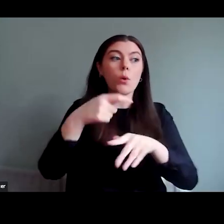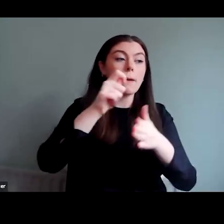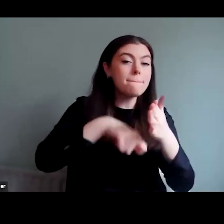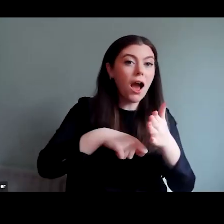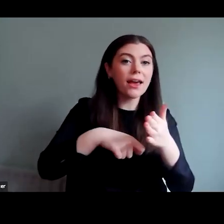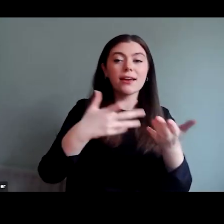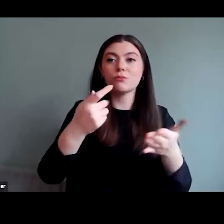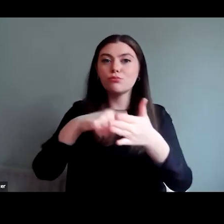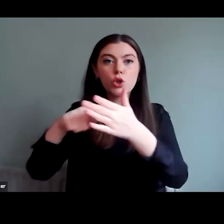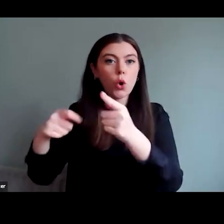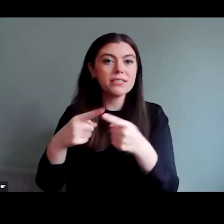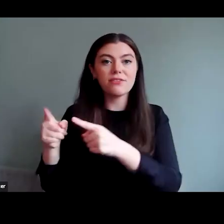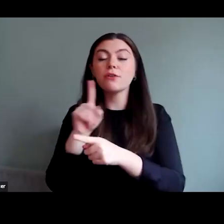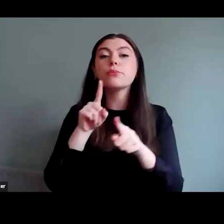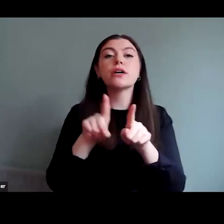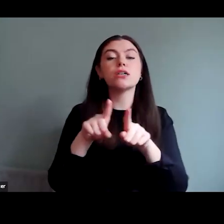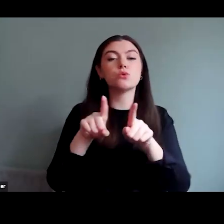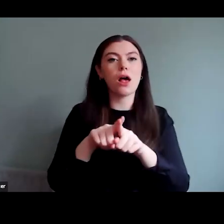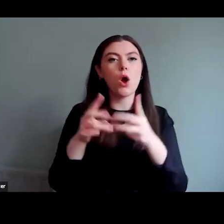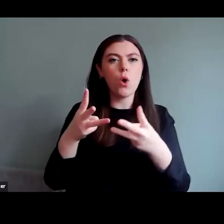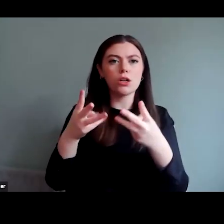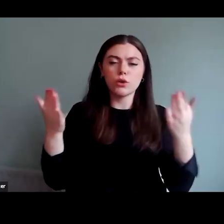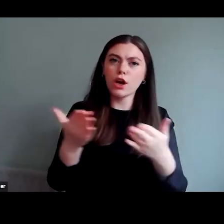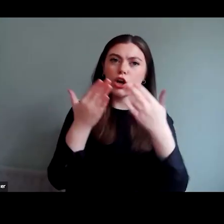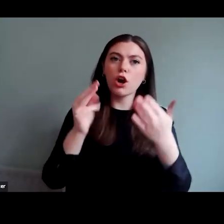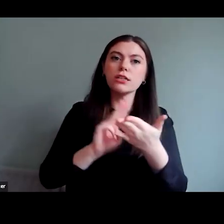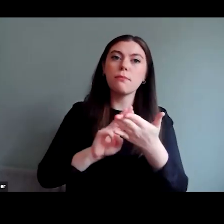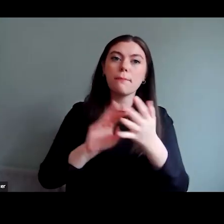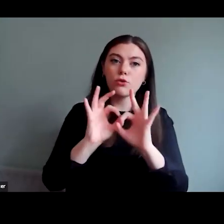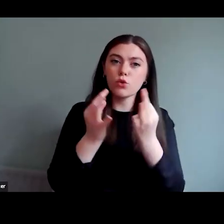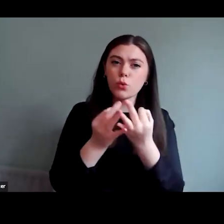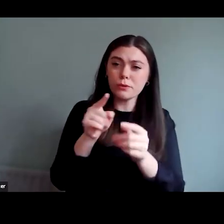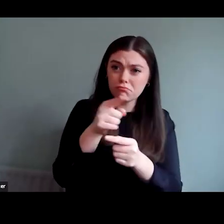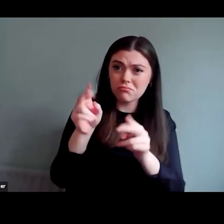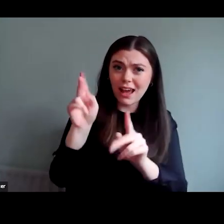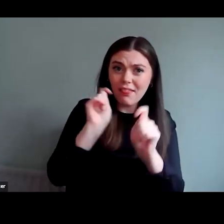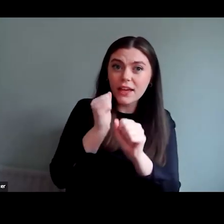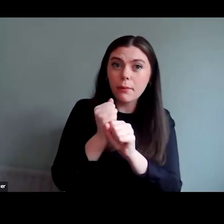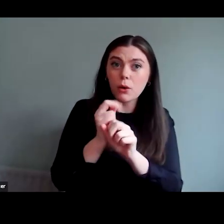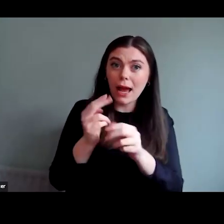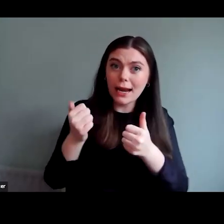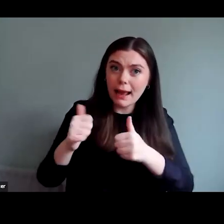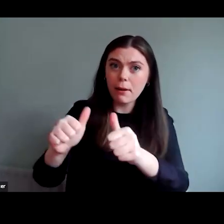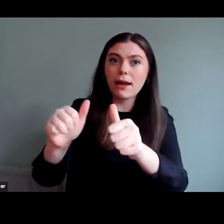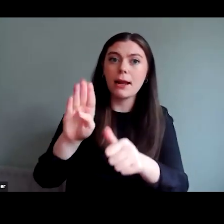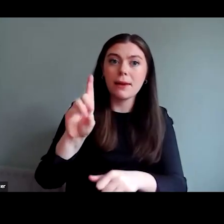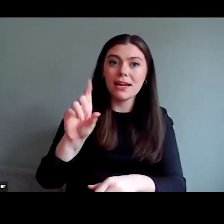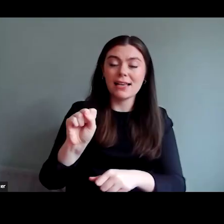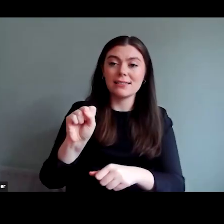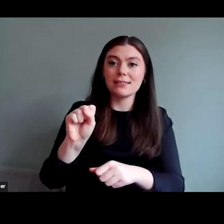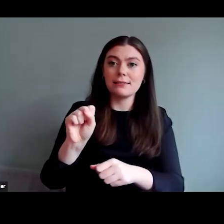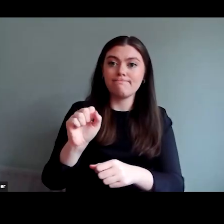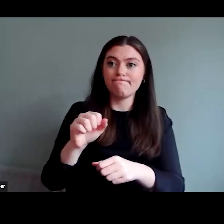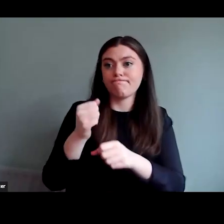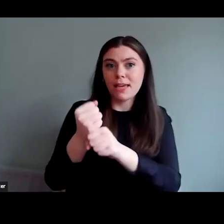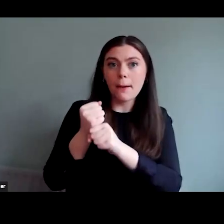like this, but also wanted to urge member groups to also consider implementing BDS campaigns and actions within their capacity